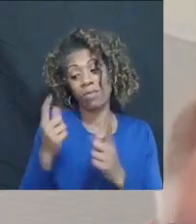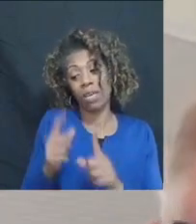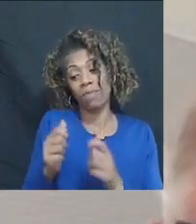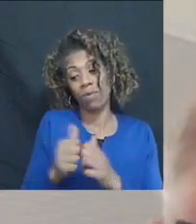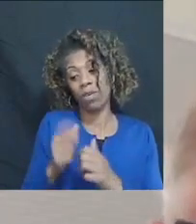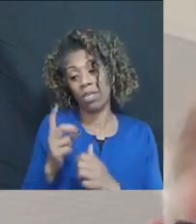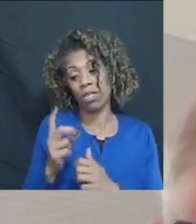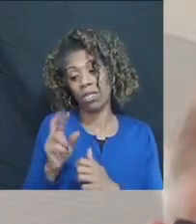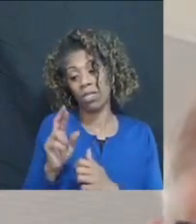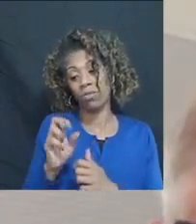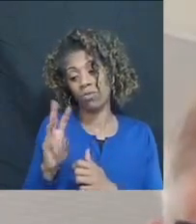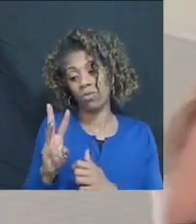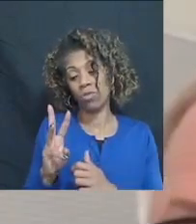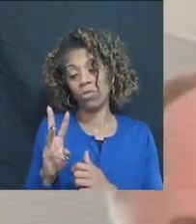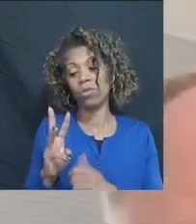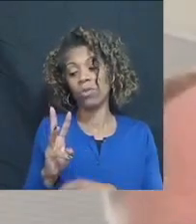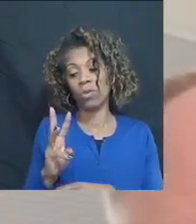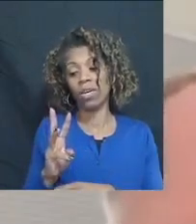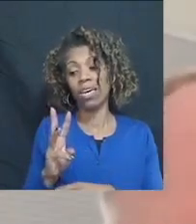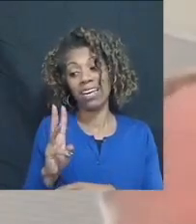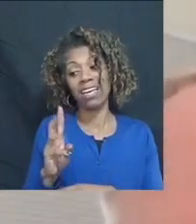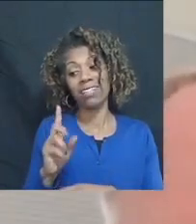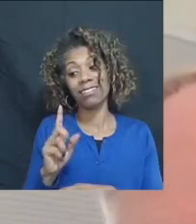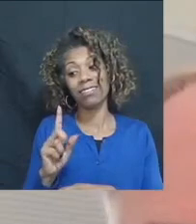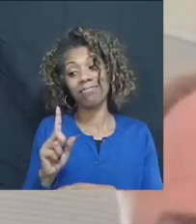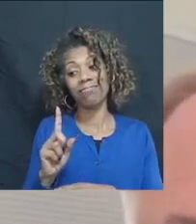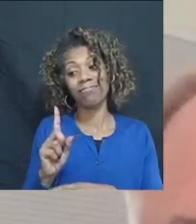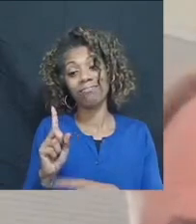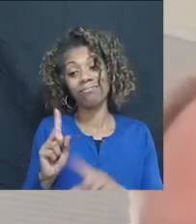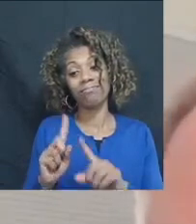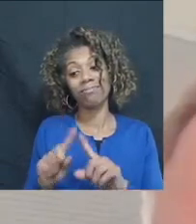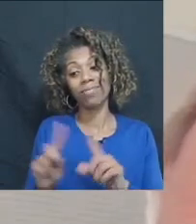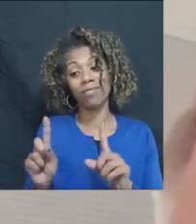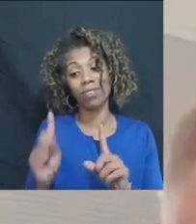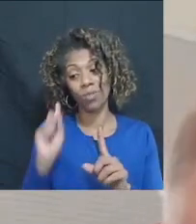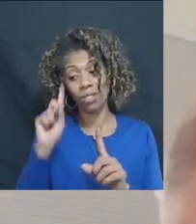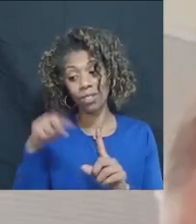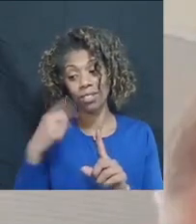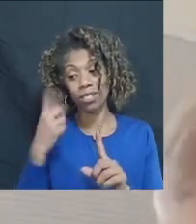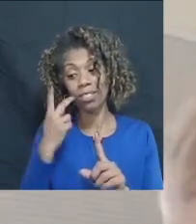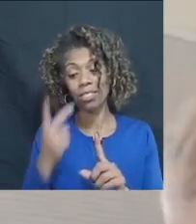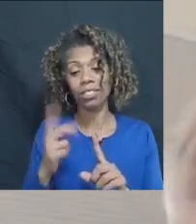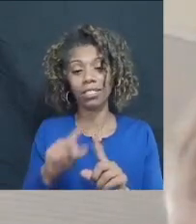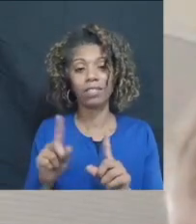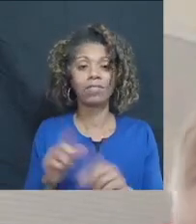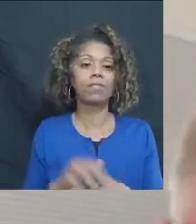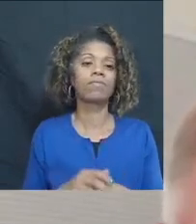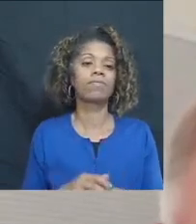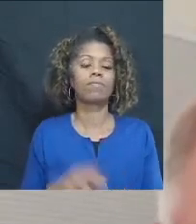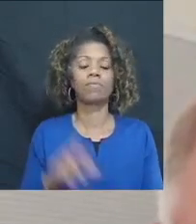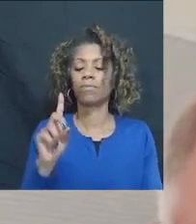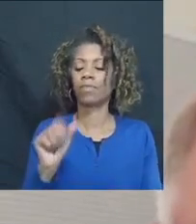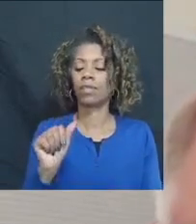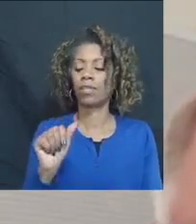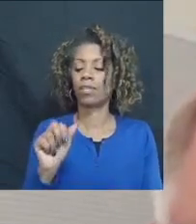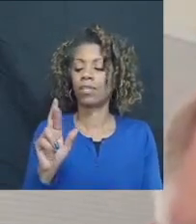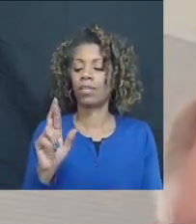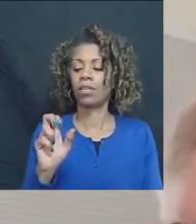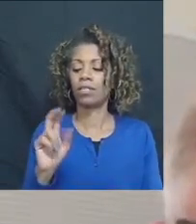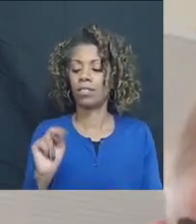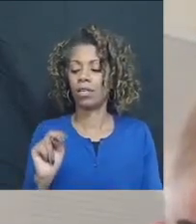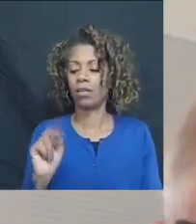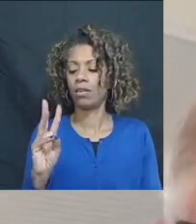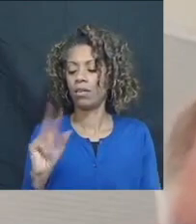Secondly, I like what a number of foundation leaders are doing right now. Darren Walker at Ford, who I think is just a true